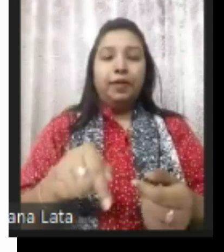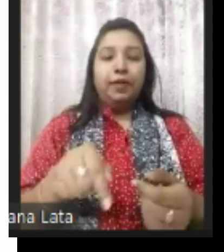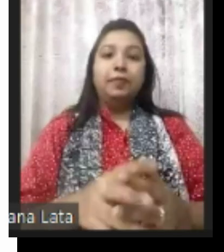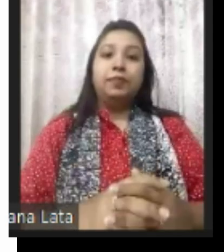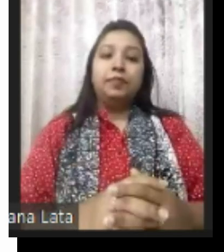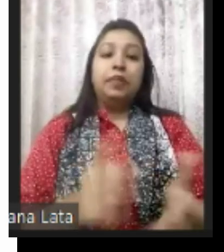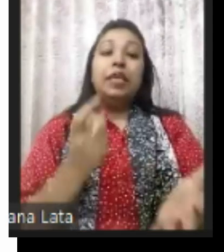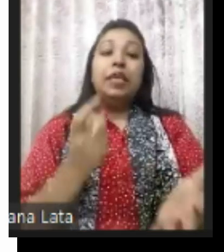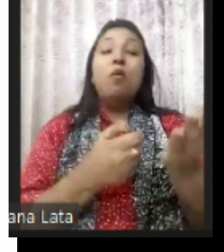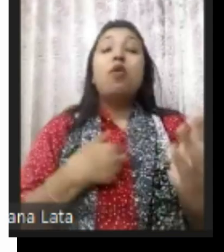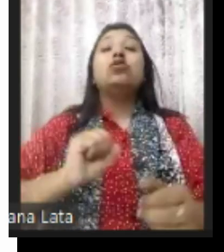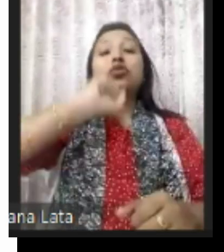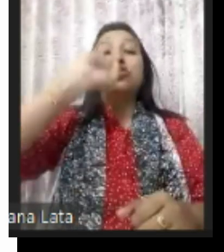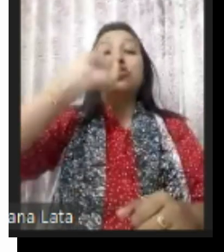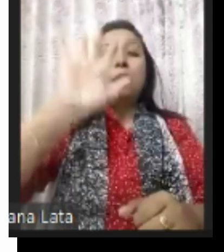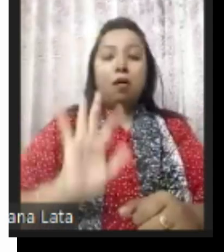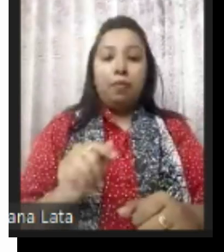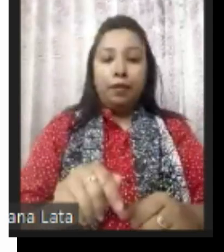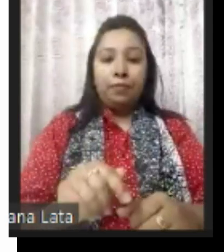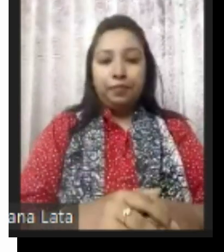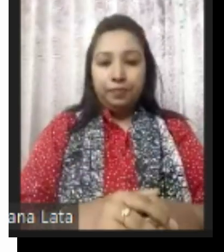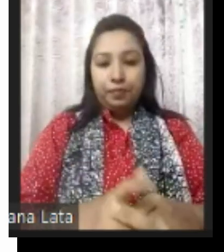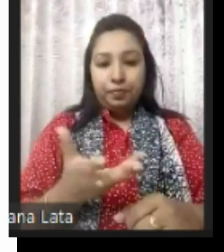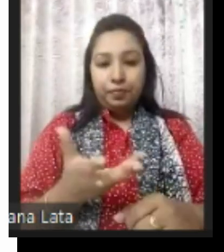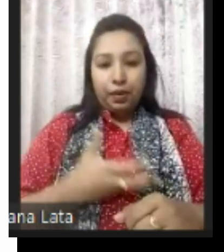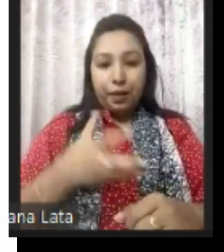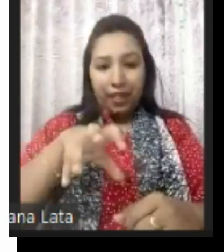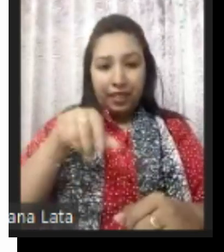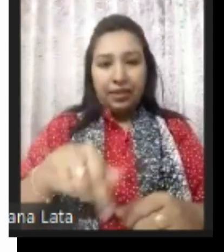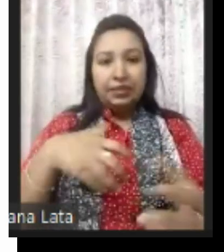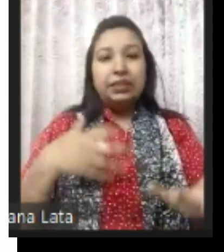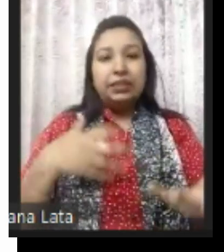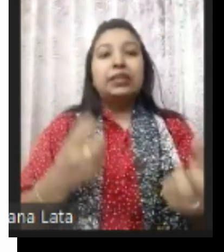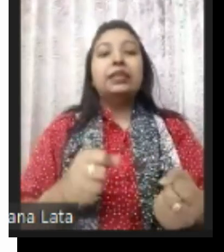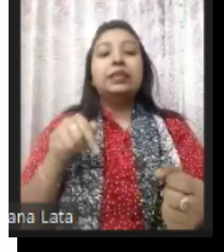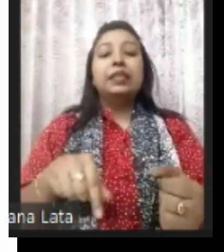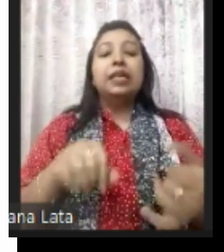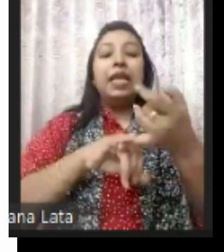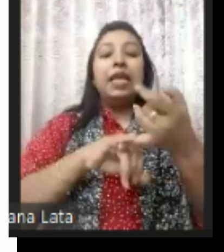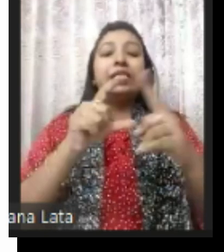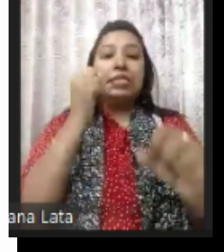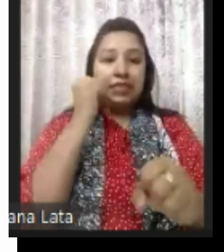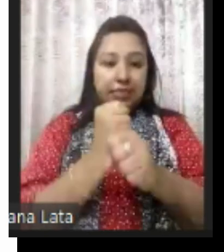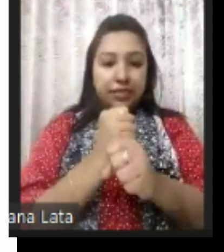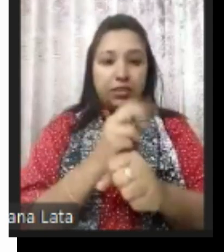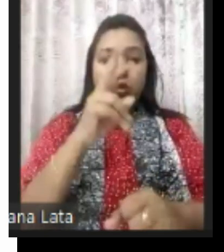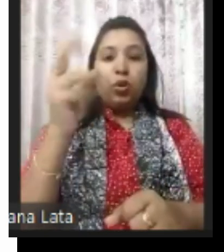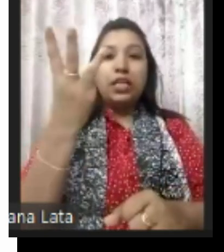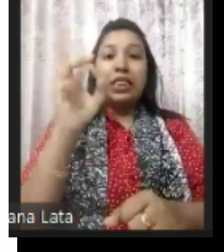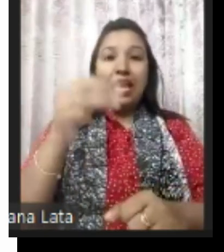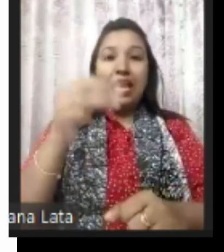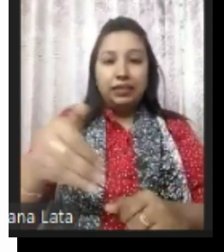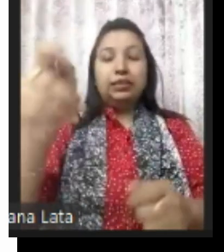And also, Bangladesh would like to achieve SDG by 2030, and inclusion is another priority area.